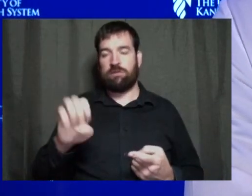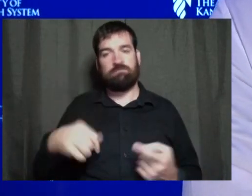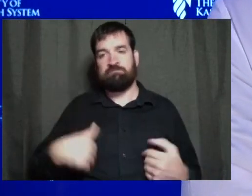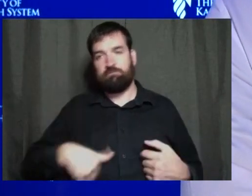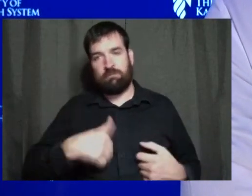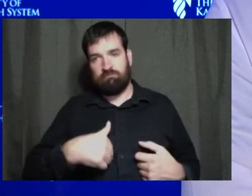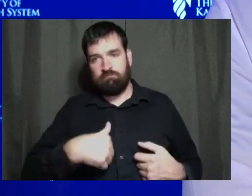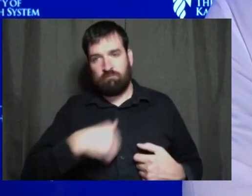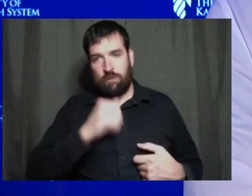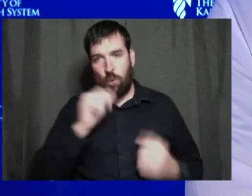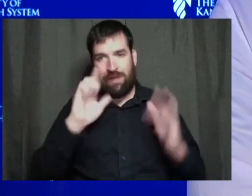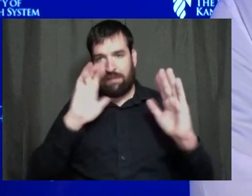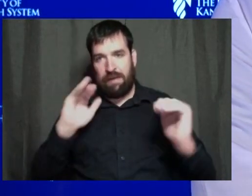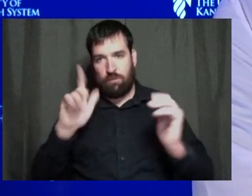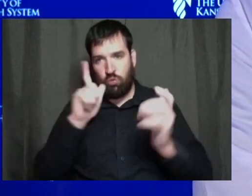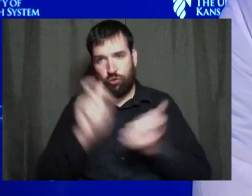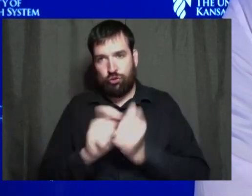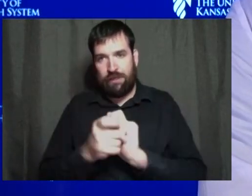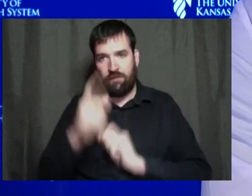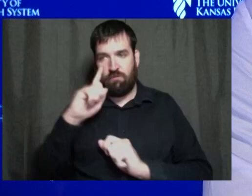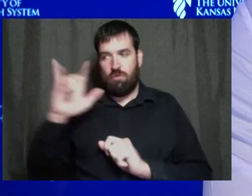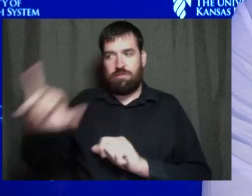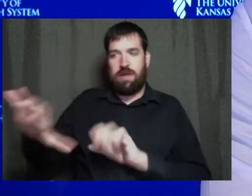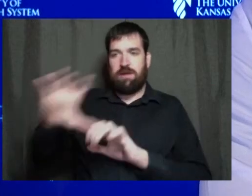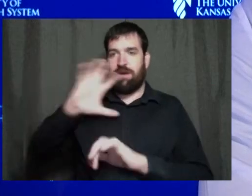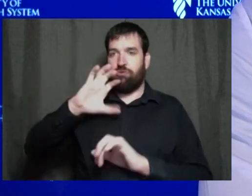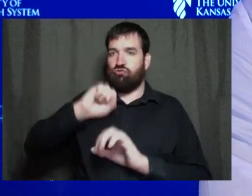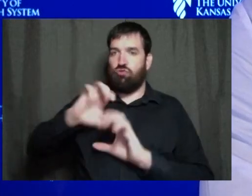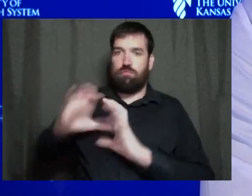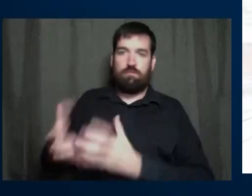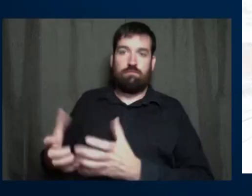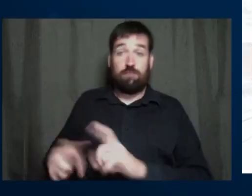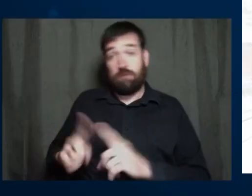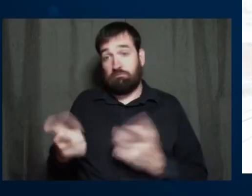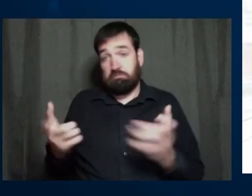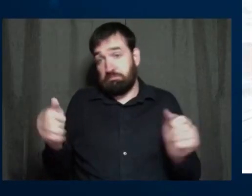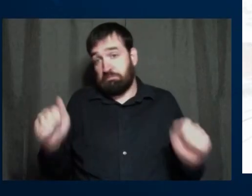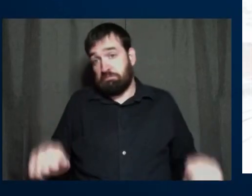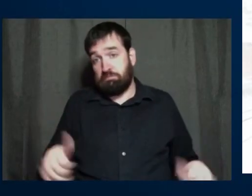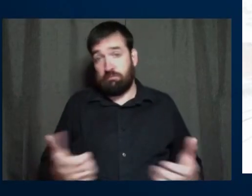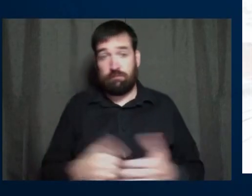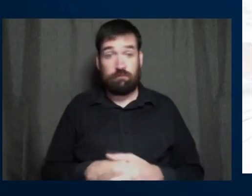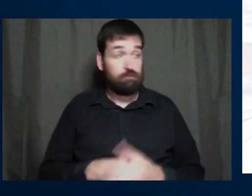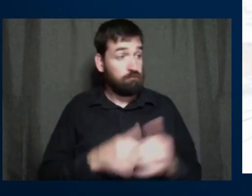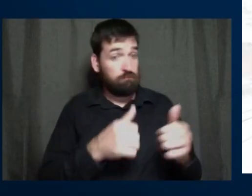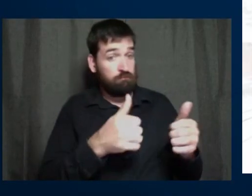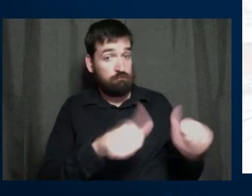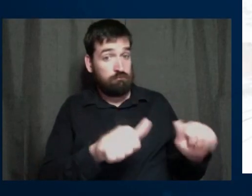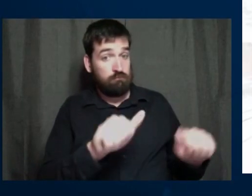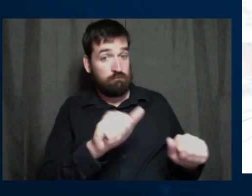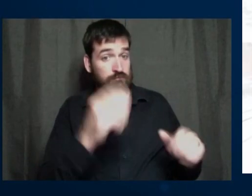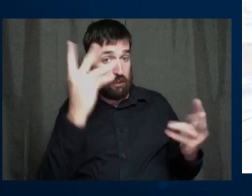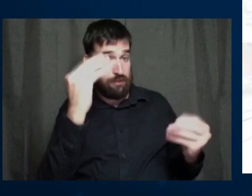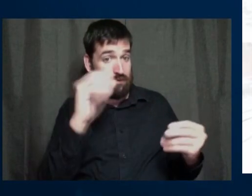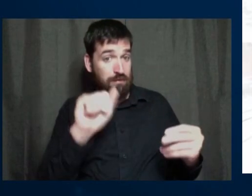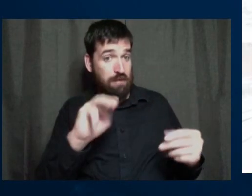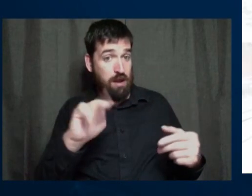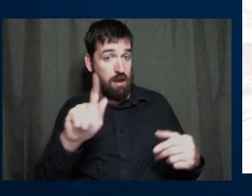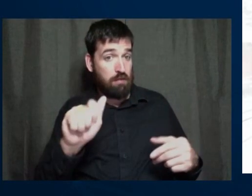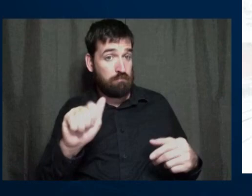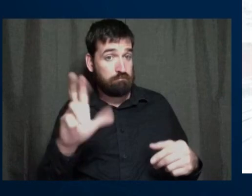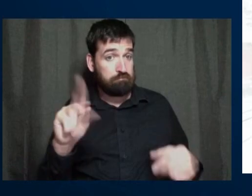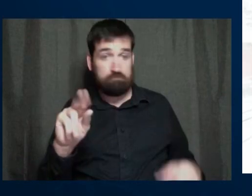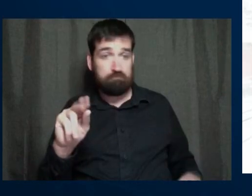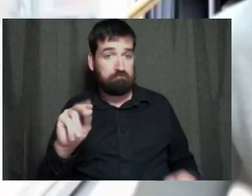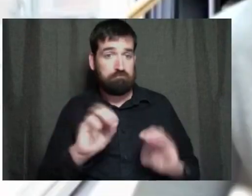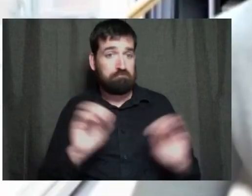to change that for that age group, but they certainly could. Any thoughts, Amanda? No. Nothing to